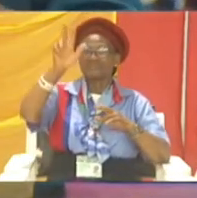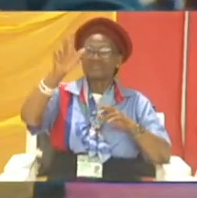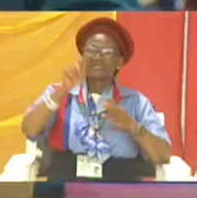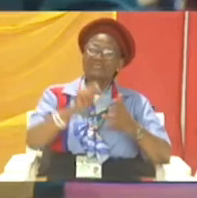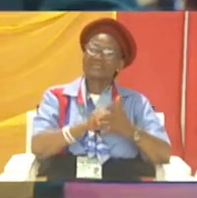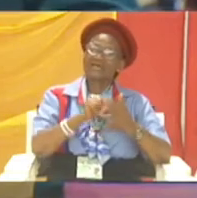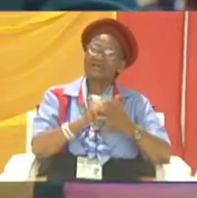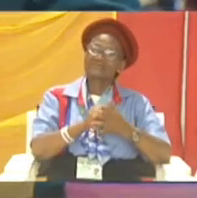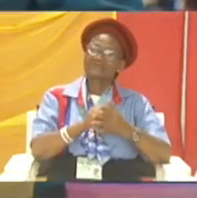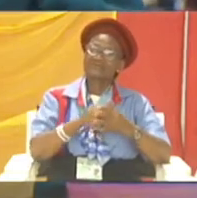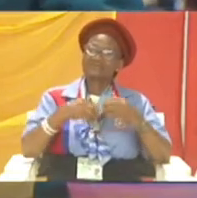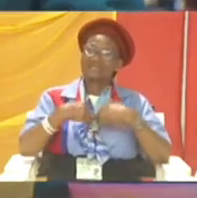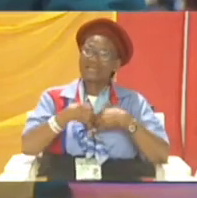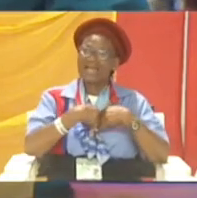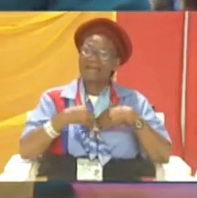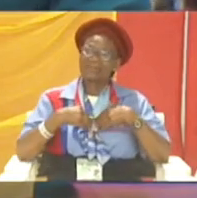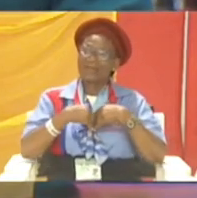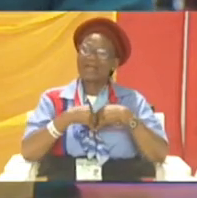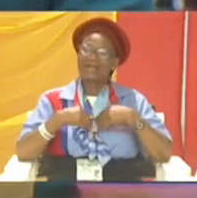3,000 camels.